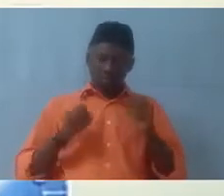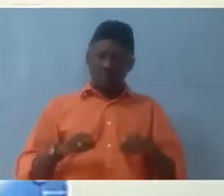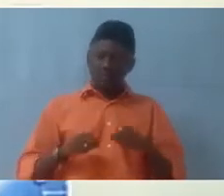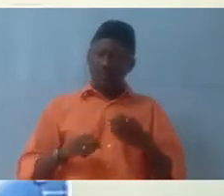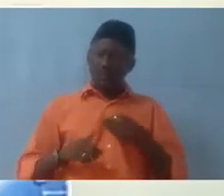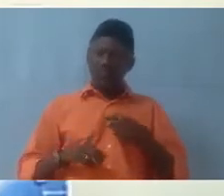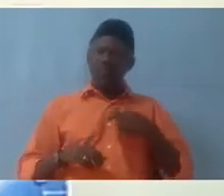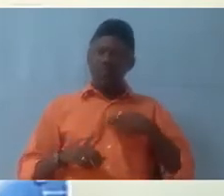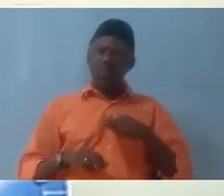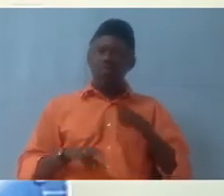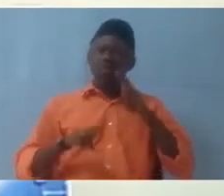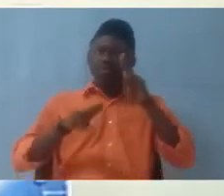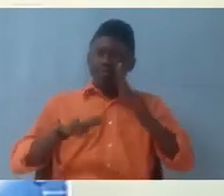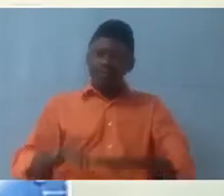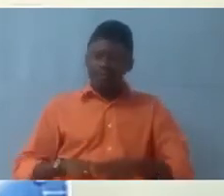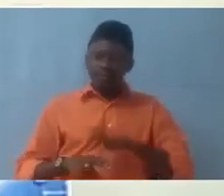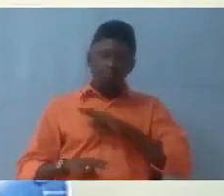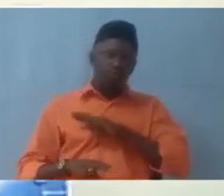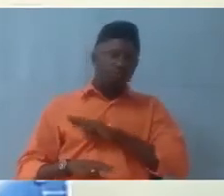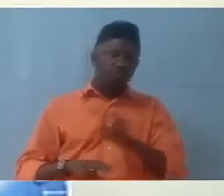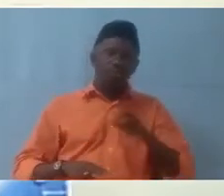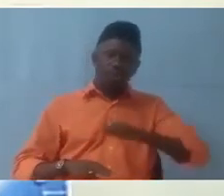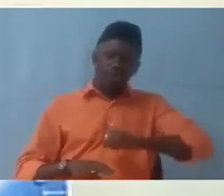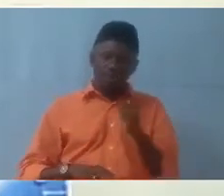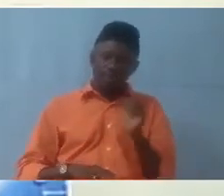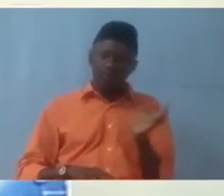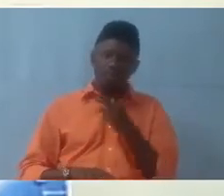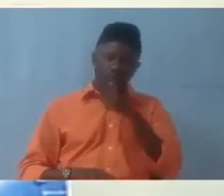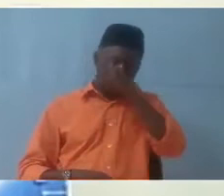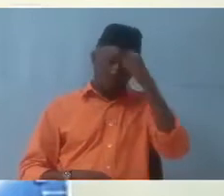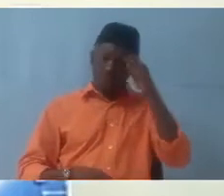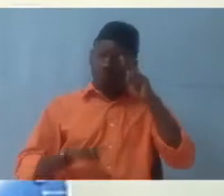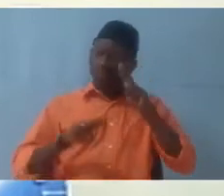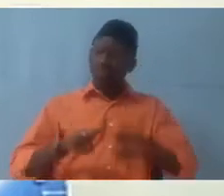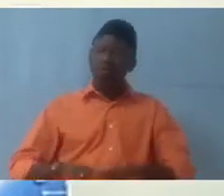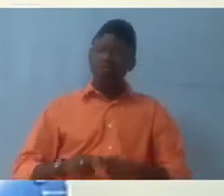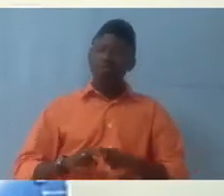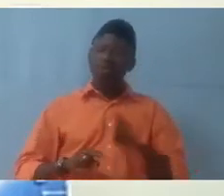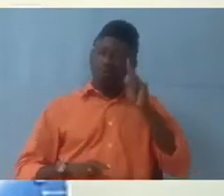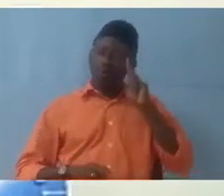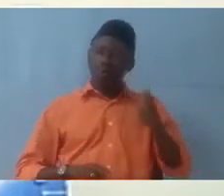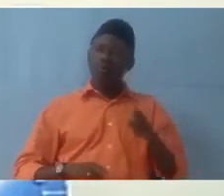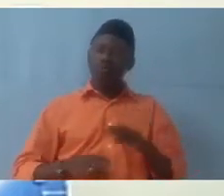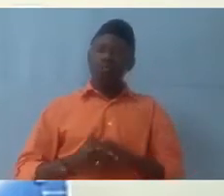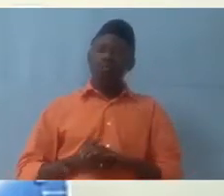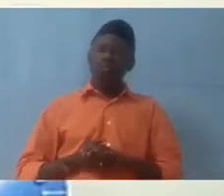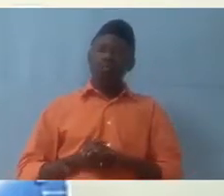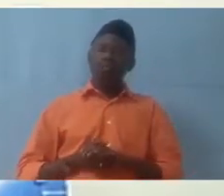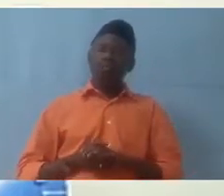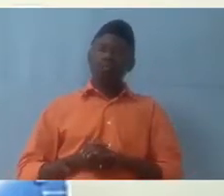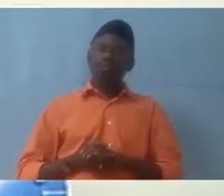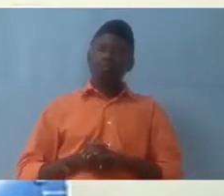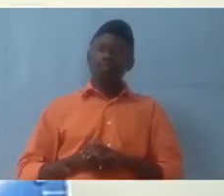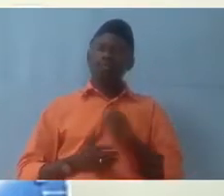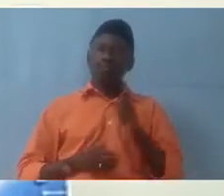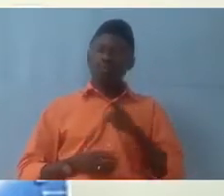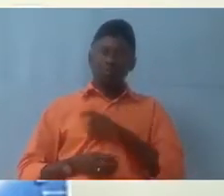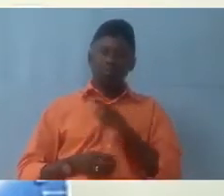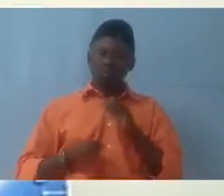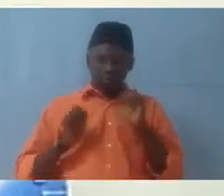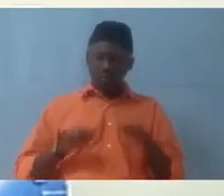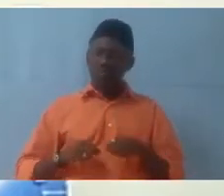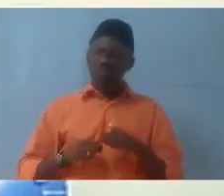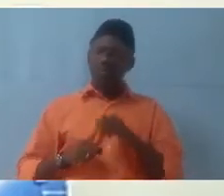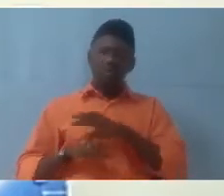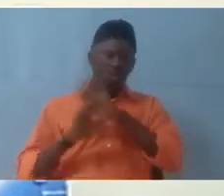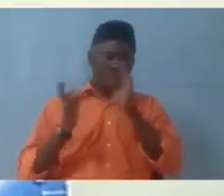down strike eh bokku na sax mën nañu amal sax ñu def ben grève pour tok but then we could not attend all that wala mënu